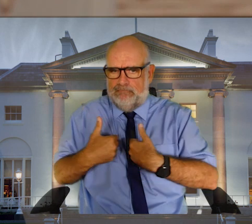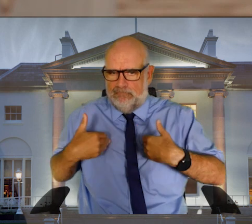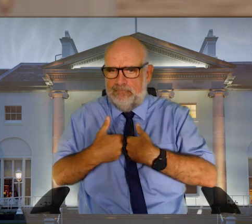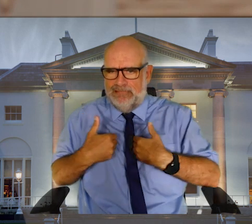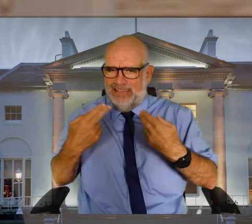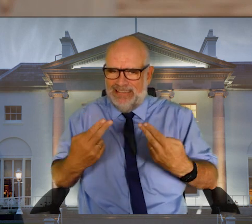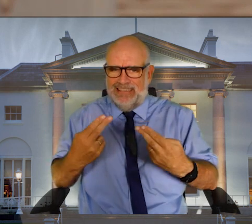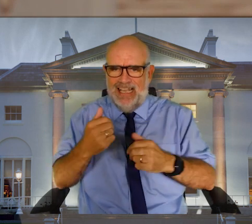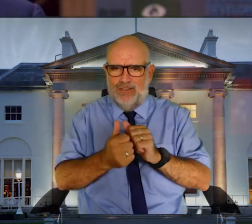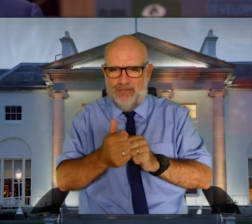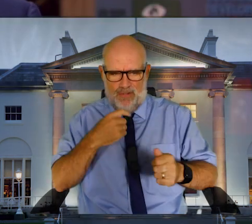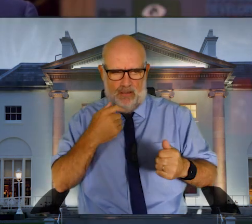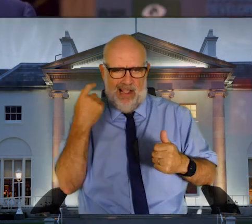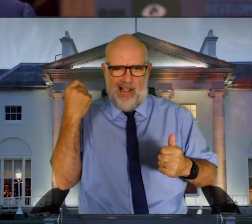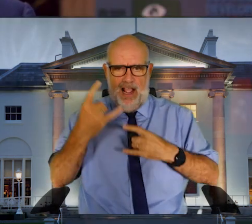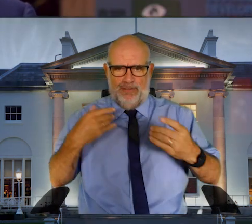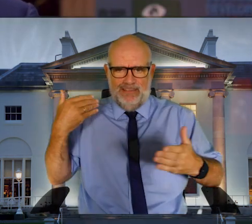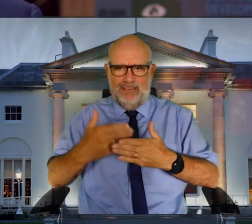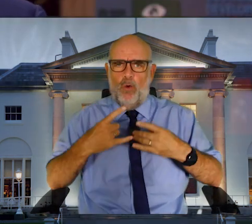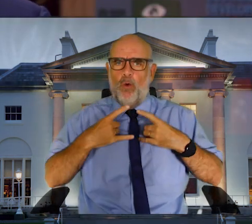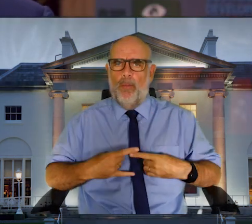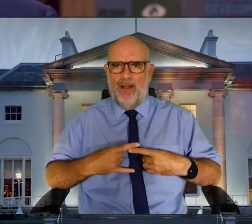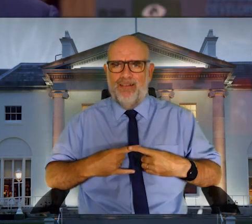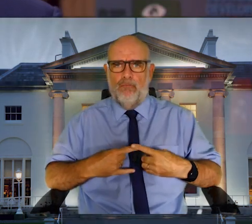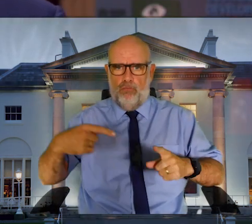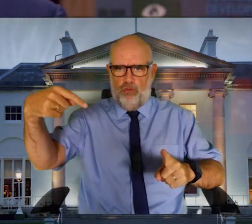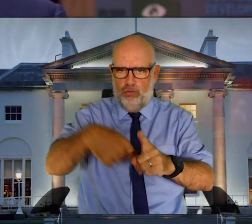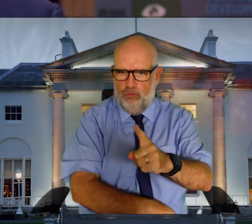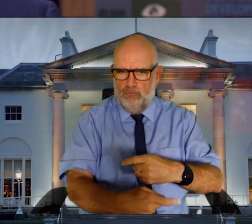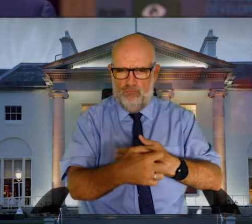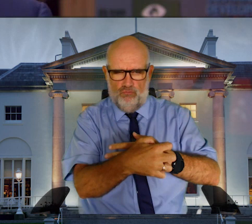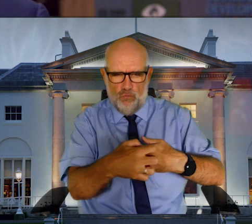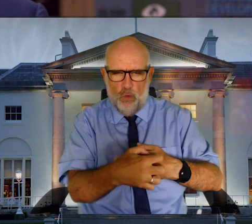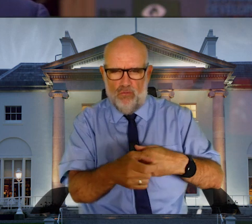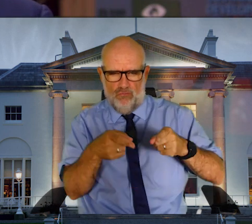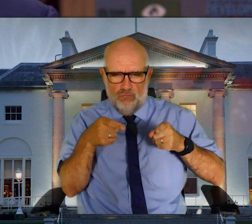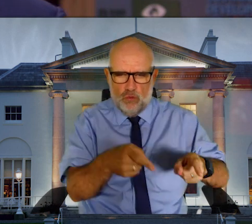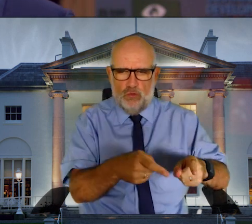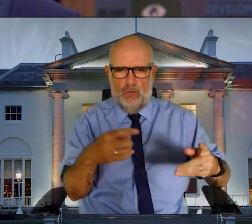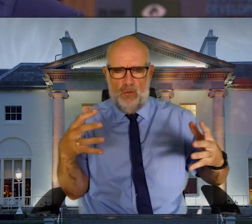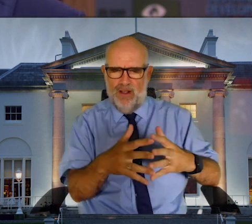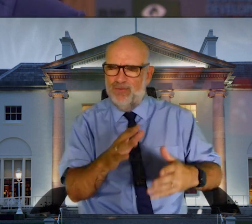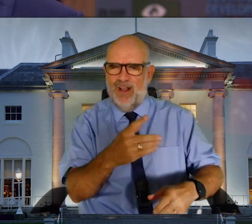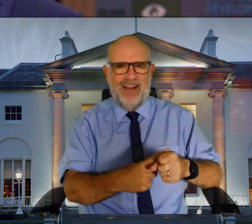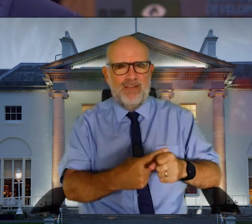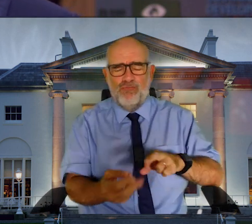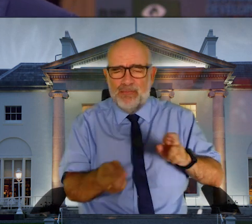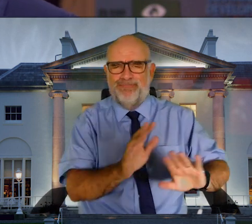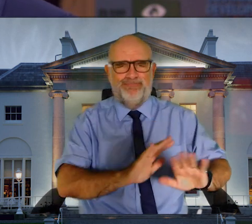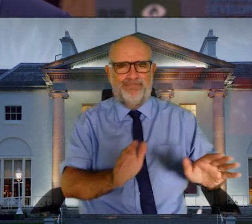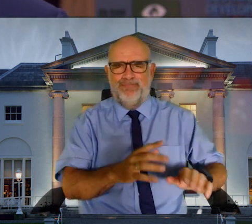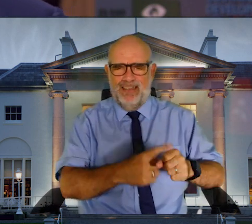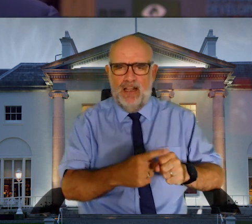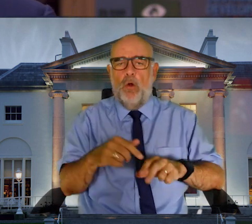was envisaged. While the United Nations was in every period a forum for advocating and achieving